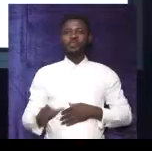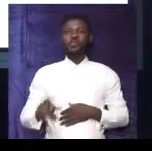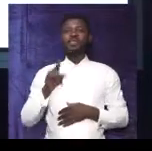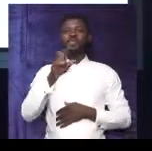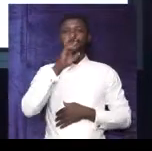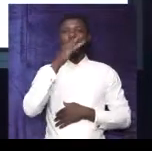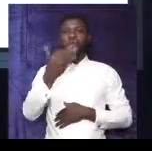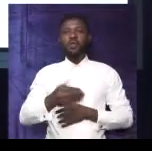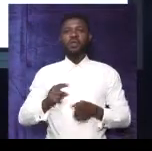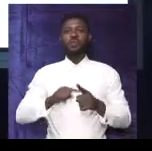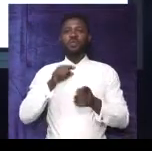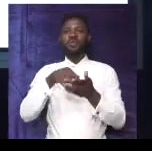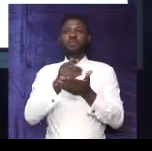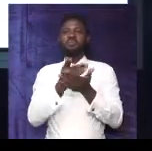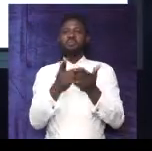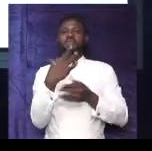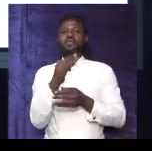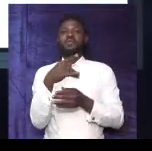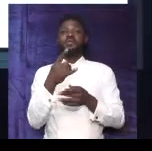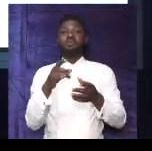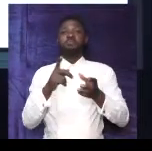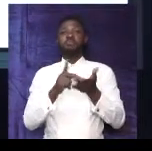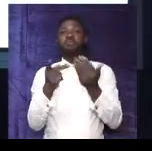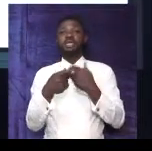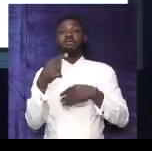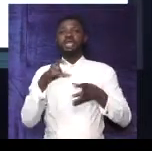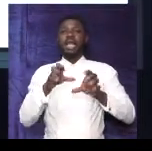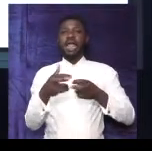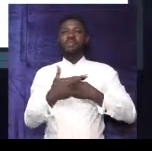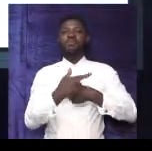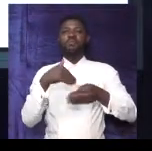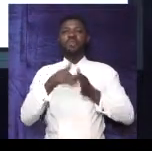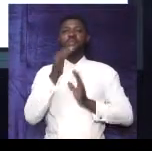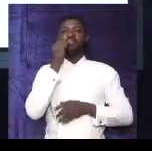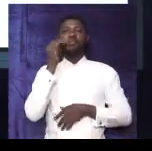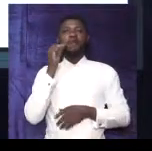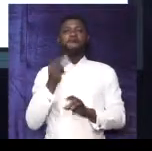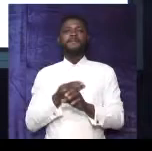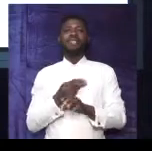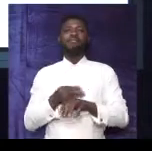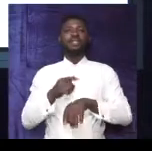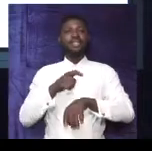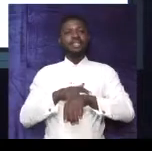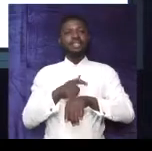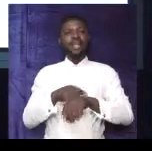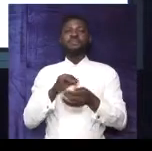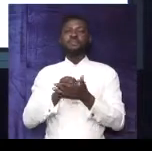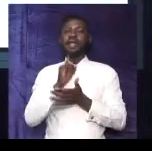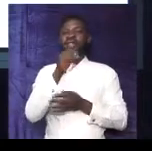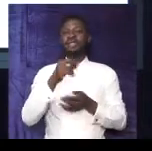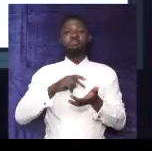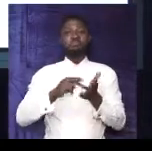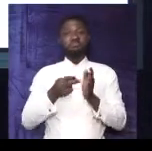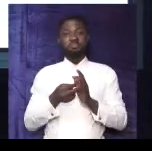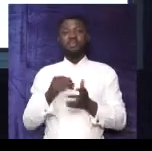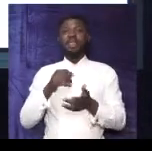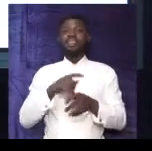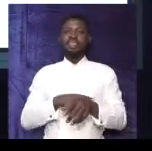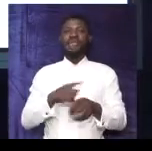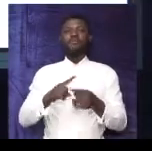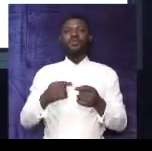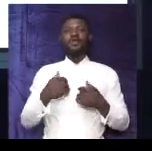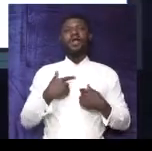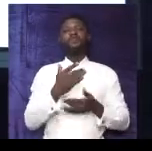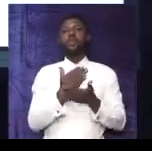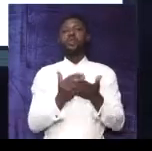Hello children, you are welcome to this segment of the program, The Classroom in Your Home. It is mathematics time, and that means it is time